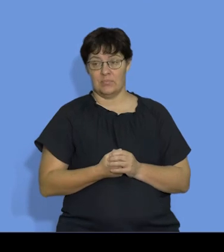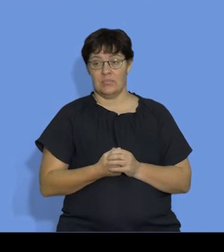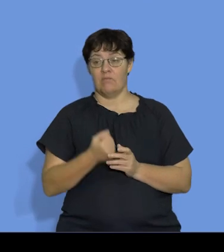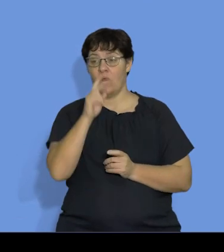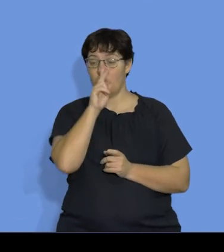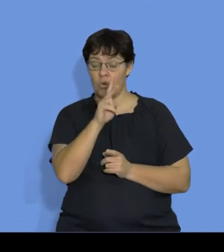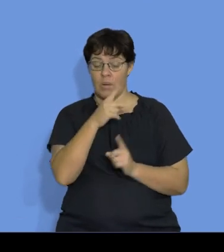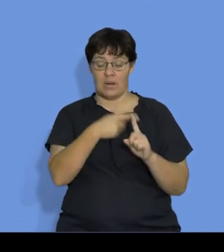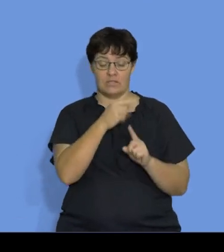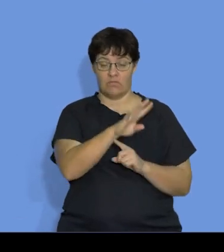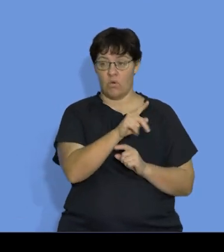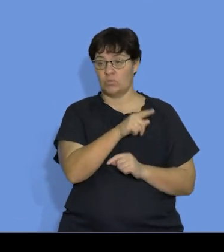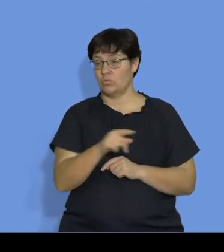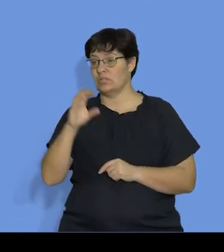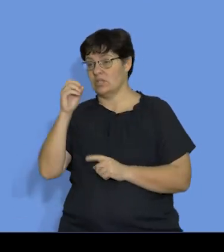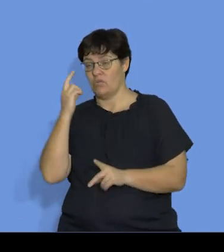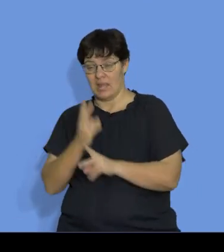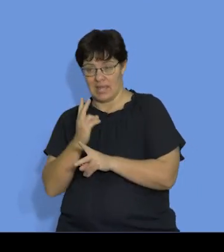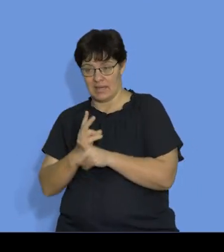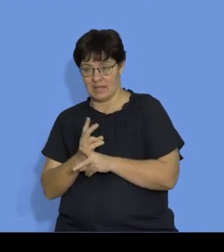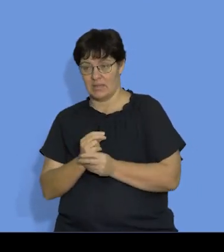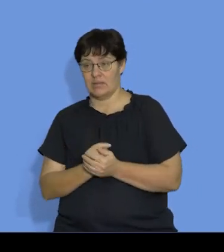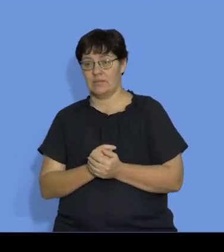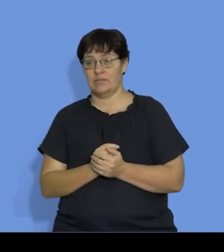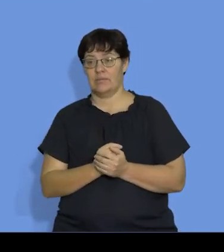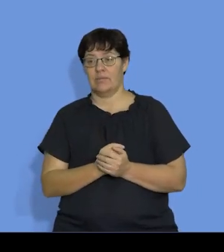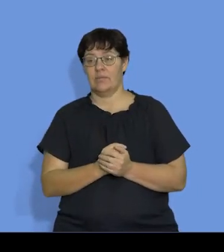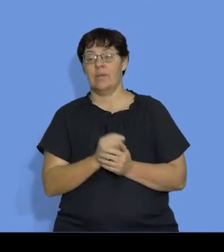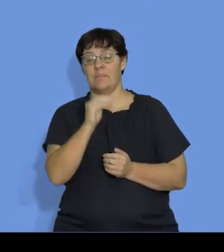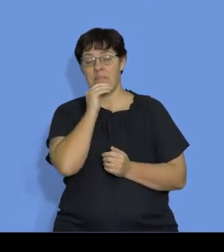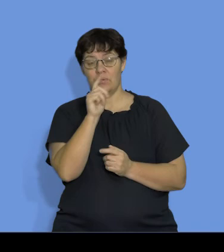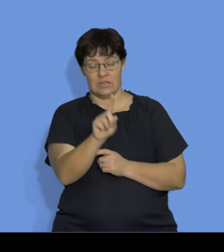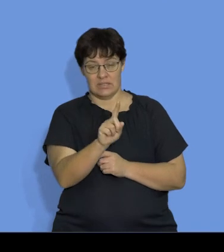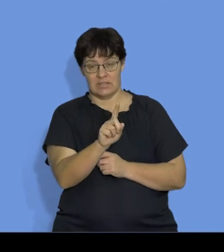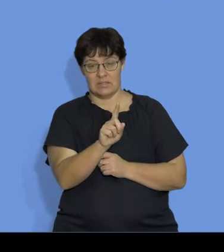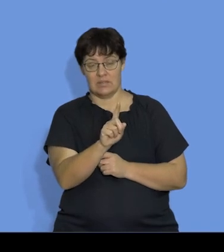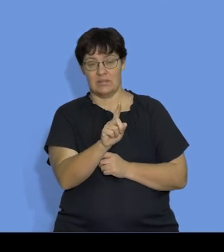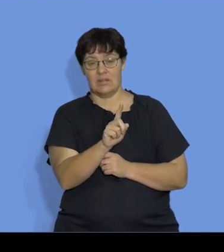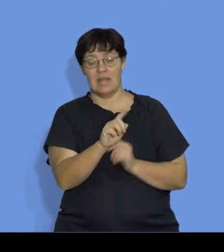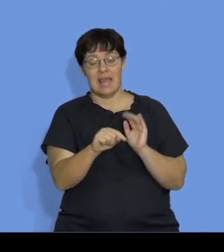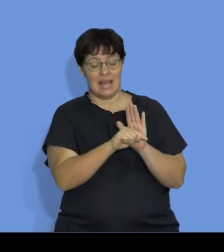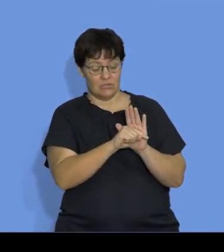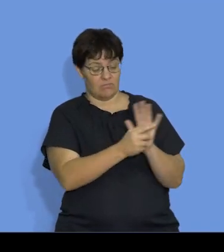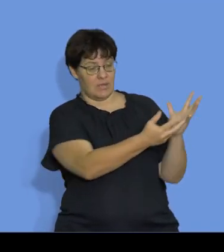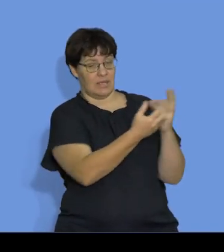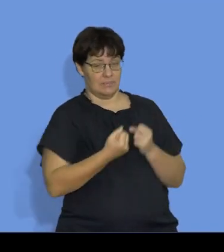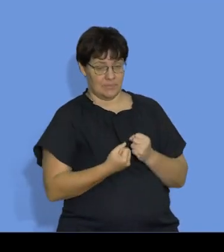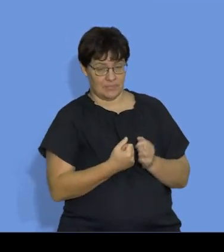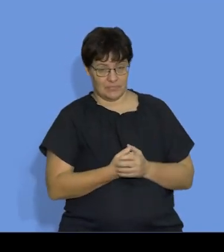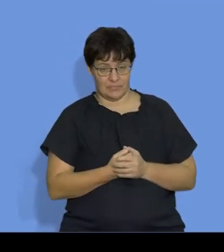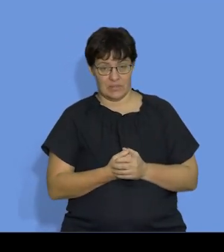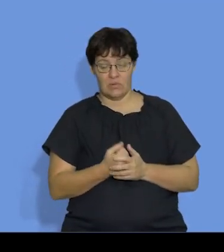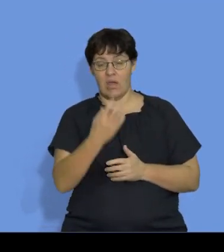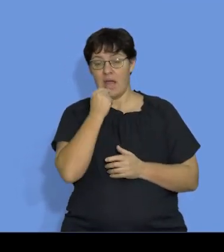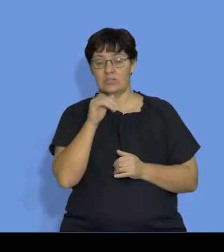to 0, again, it shows that there was actually gain of electrons. Now we ask ourselves, which of the substances